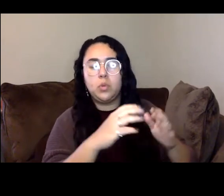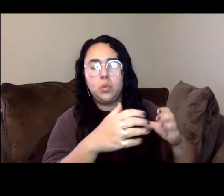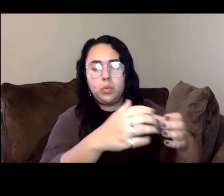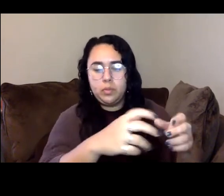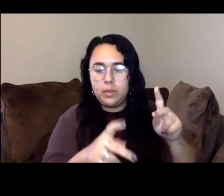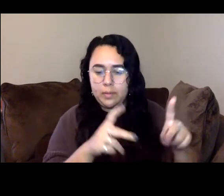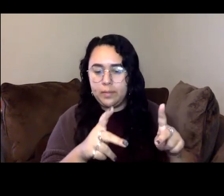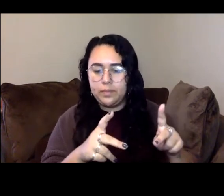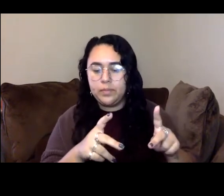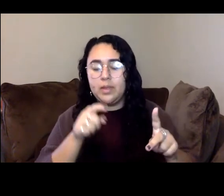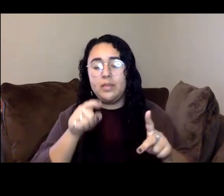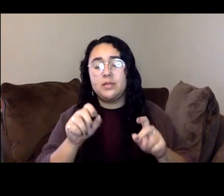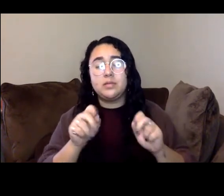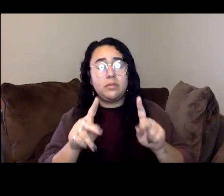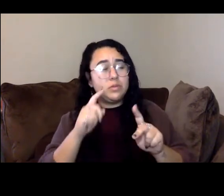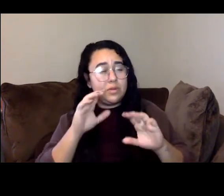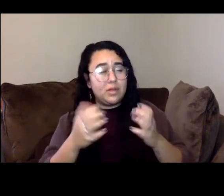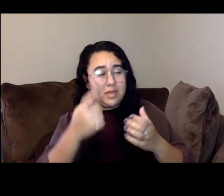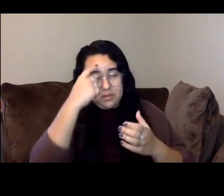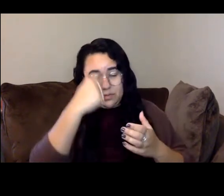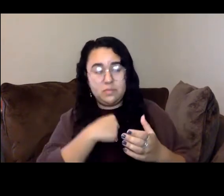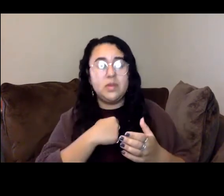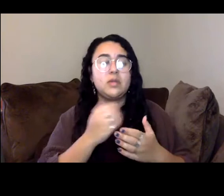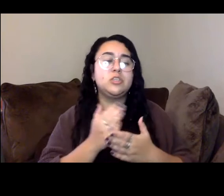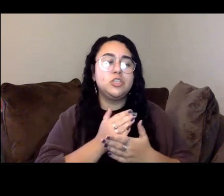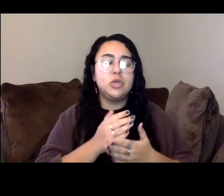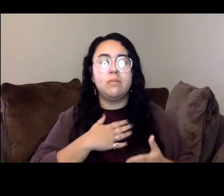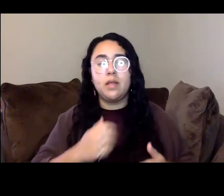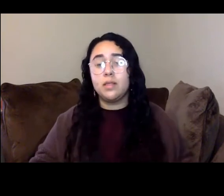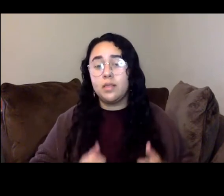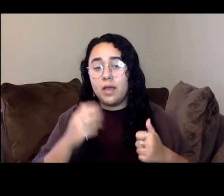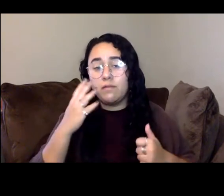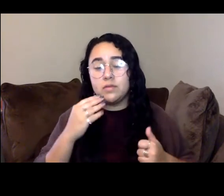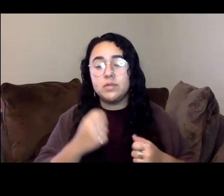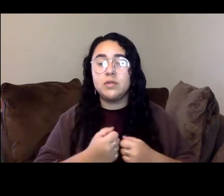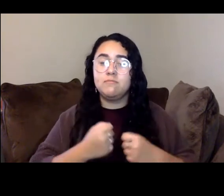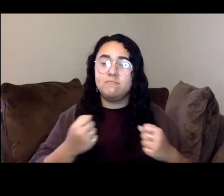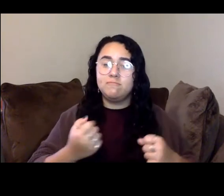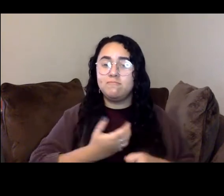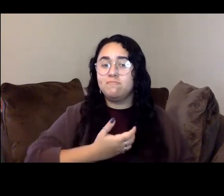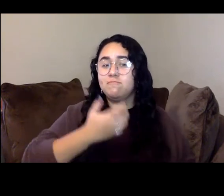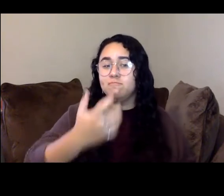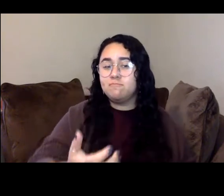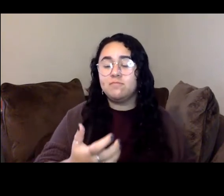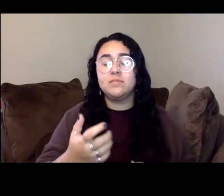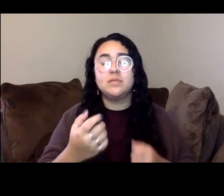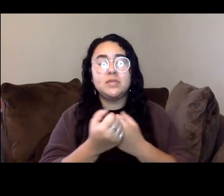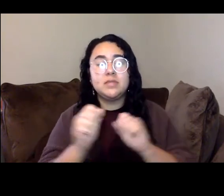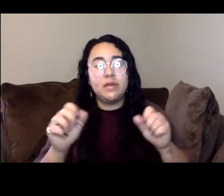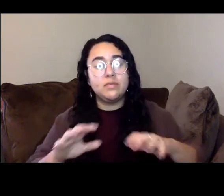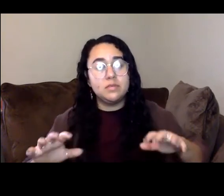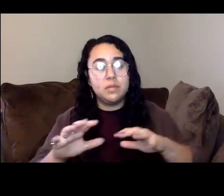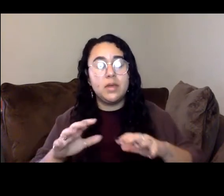me was just to share lived experiences, to be able to open up in a safe space, role play, and also just really just